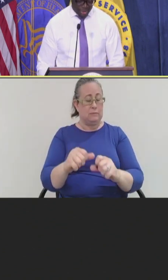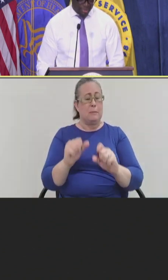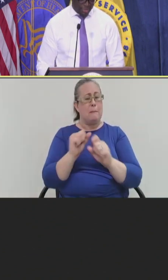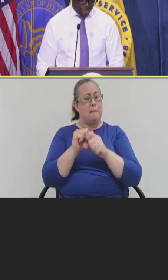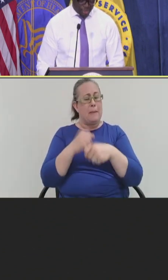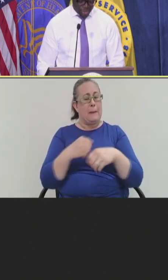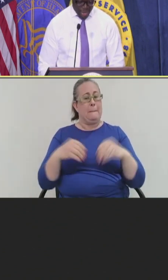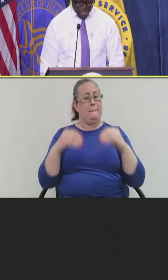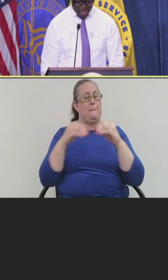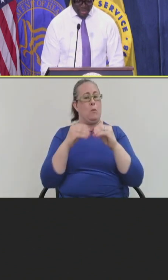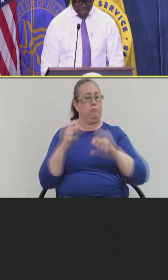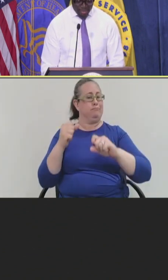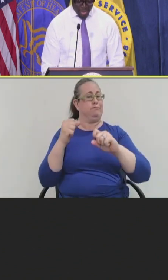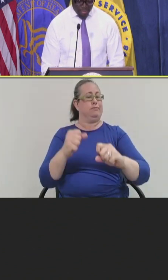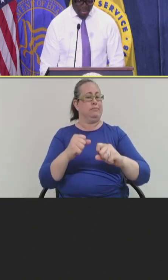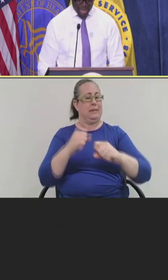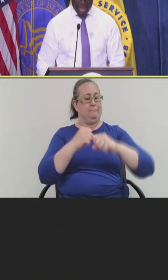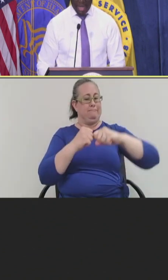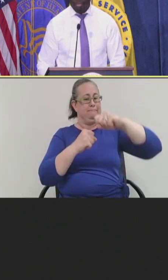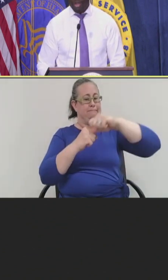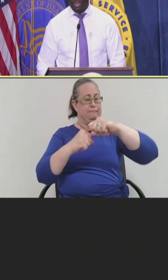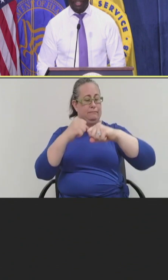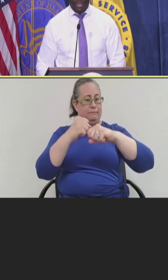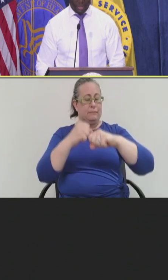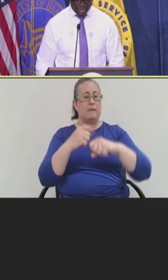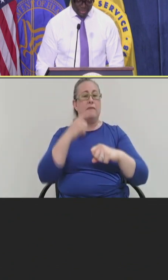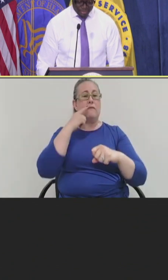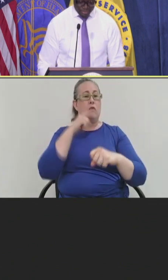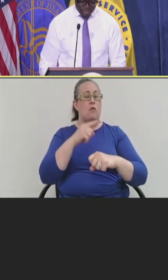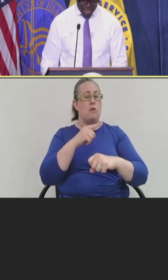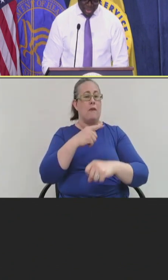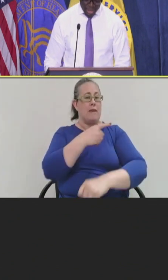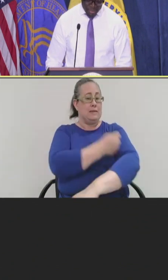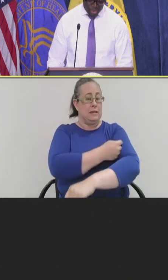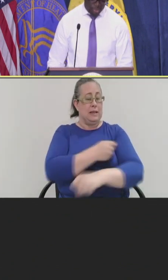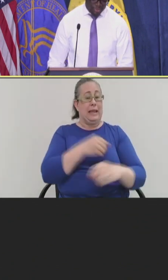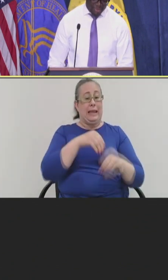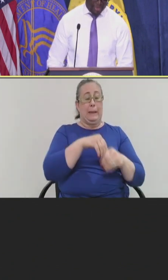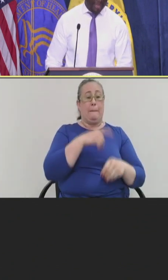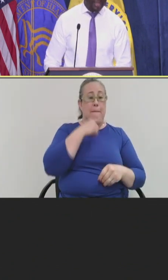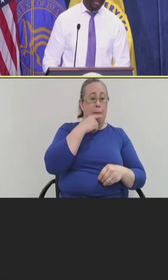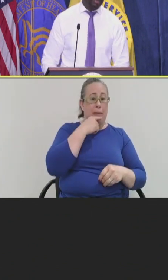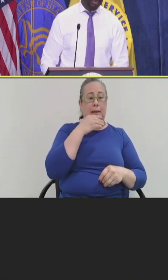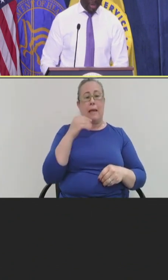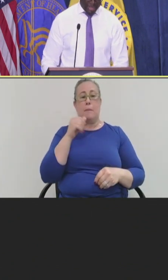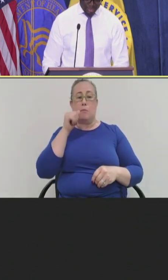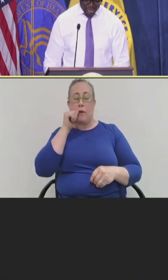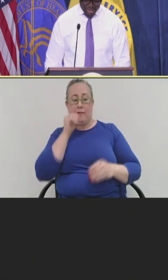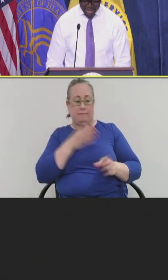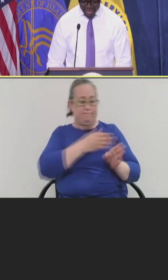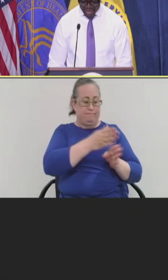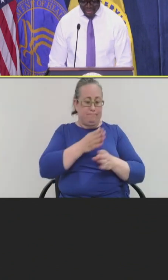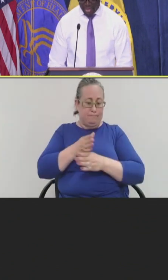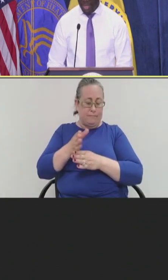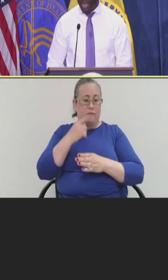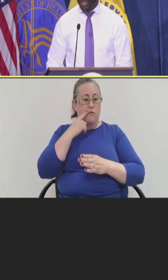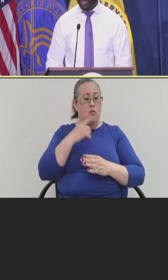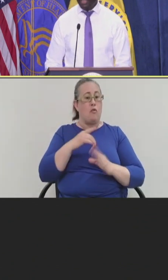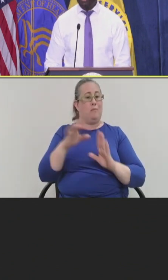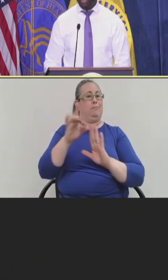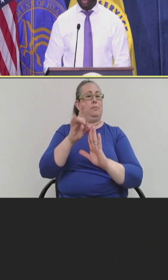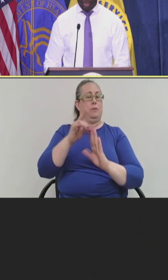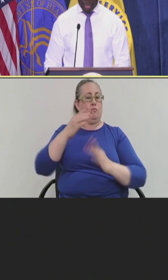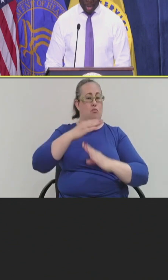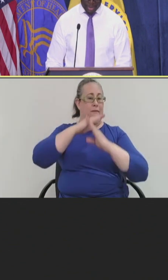vaccination infrastructure across both public and private sectors to prevent vaccine-preventable diseases. Again,